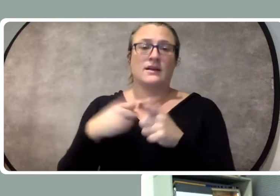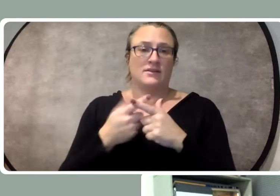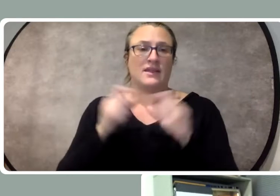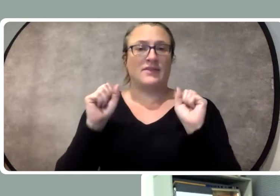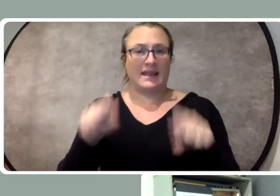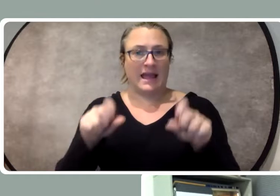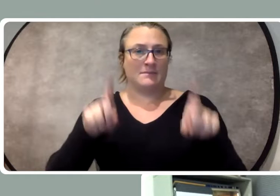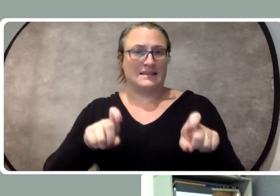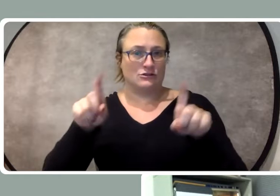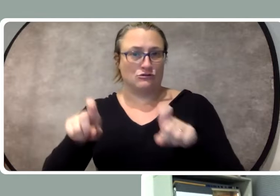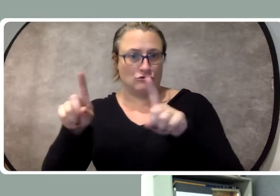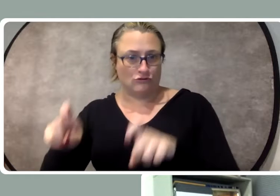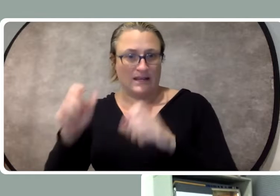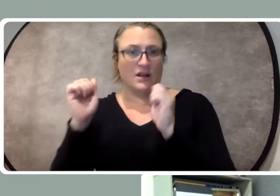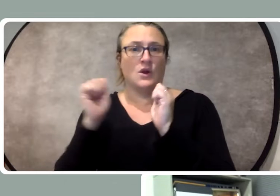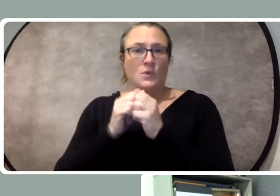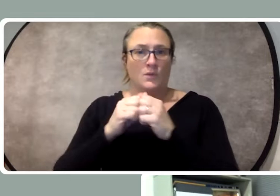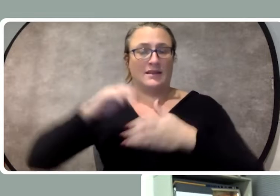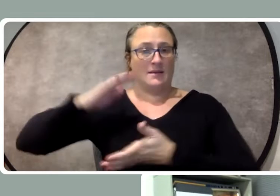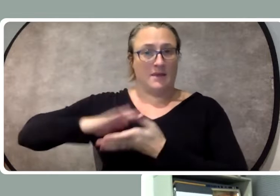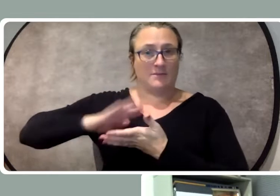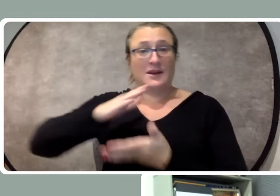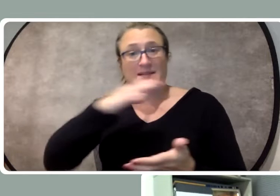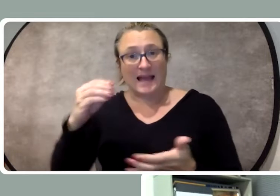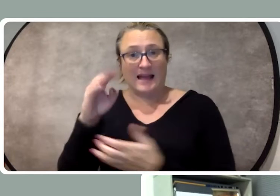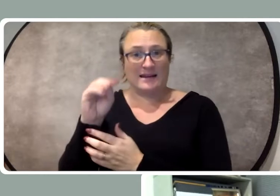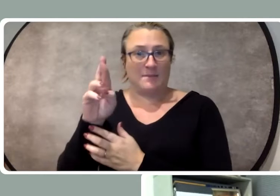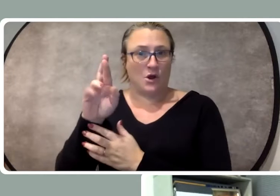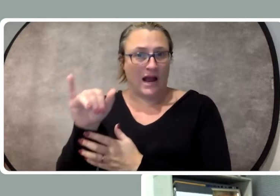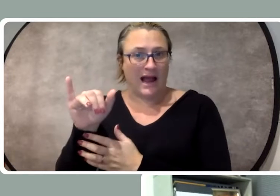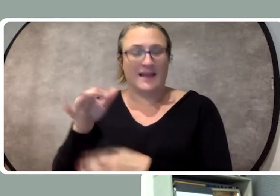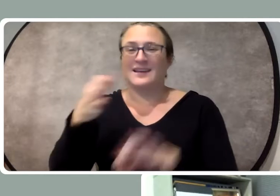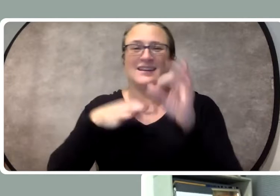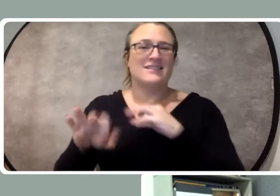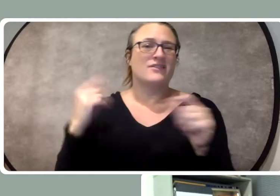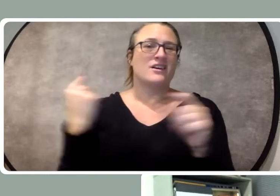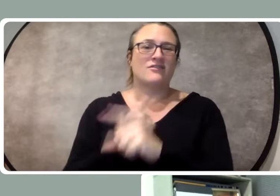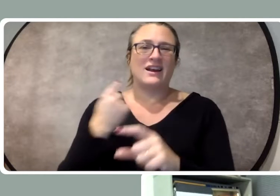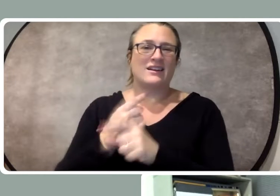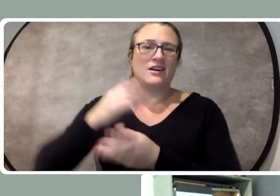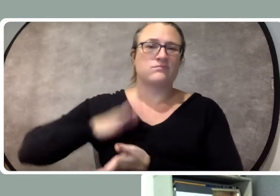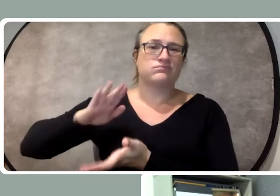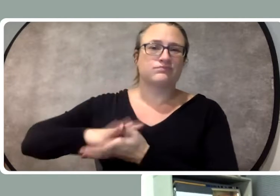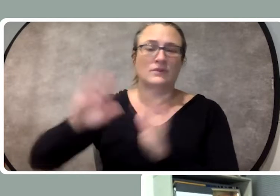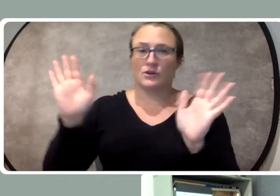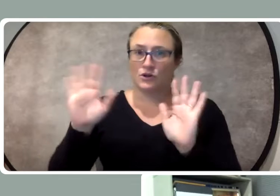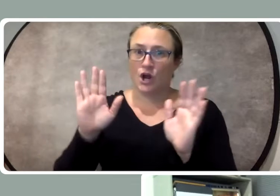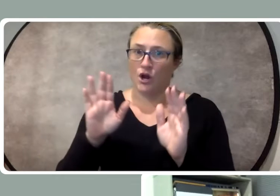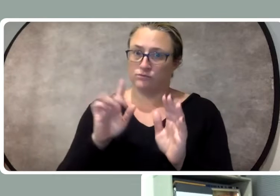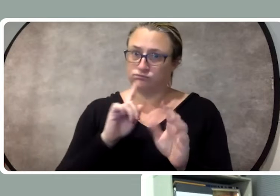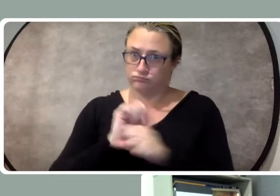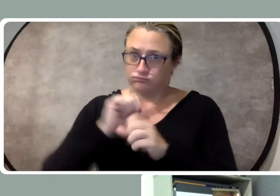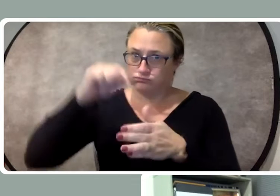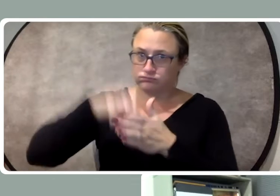with both mammograms as well as MRIs rather than just the usual yearly mammograms. And the way we do that is we